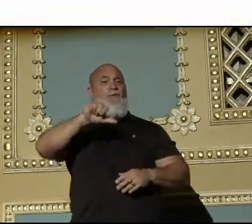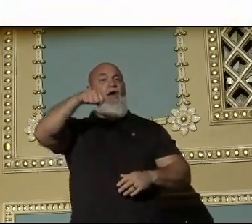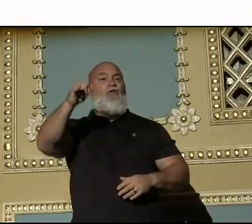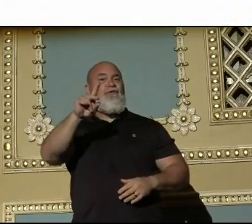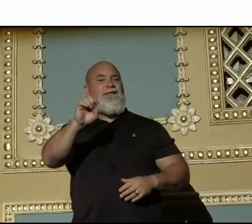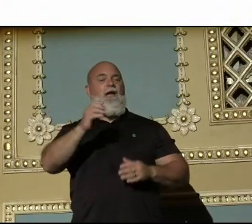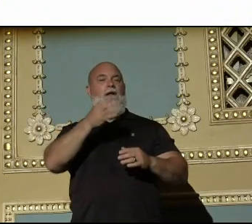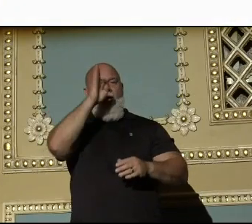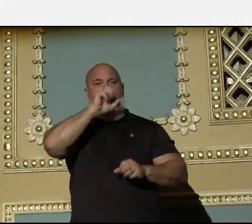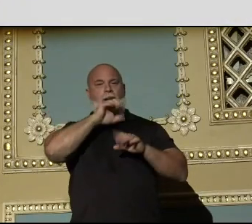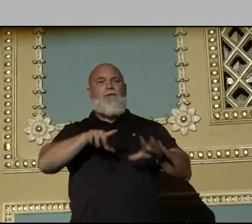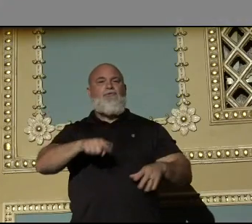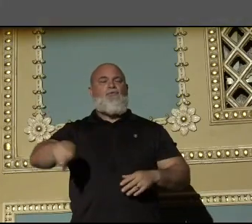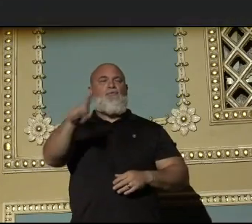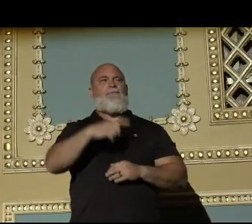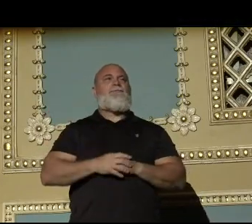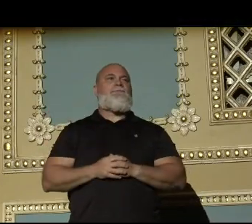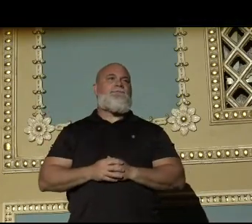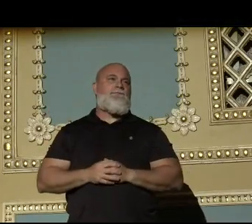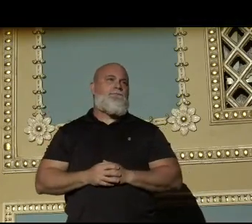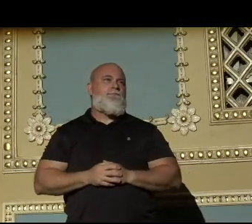all.